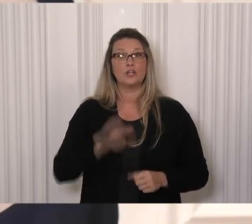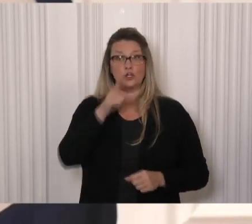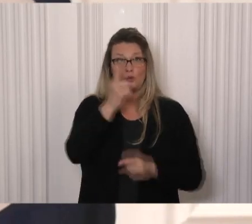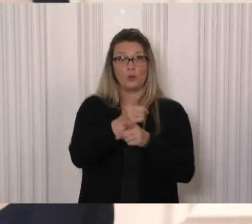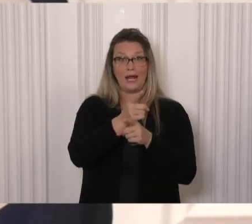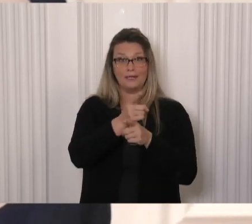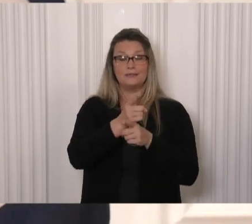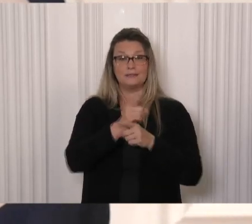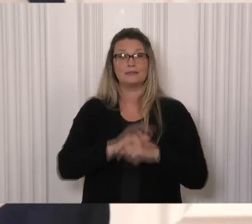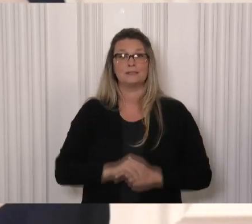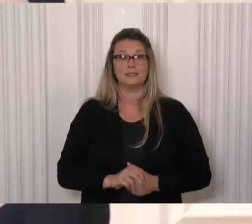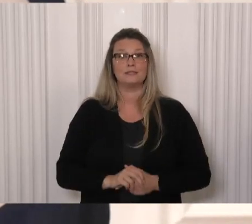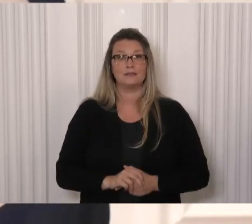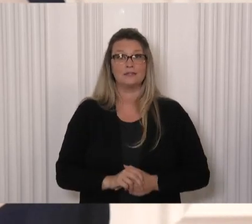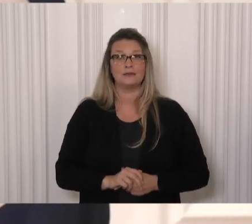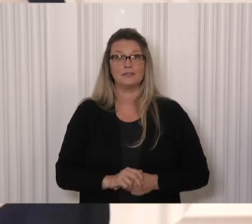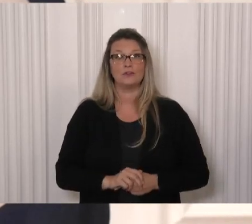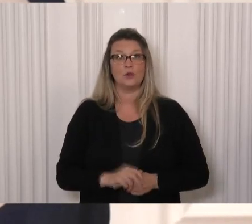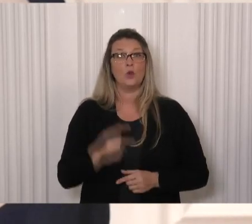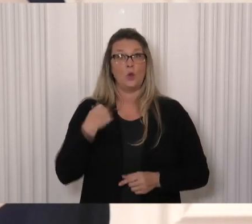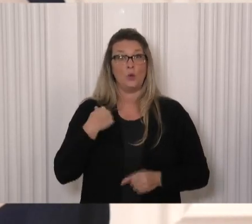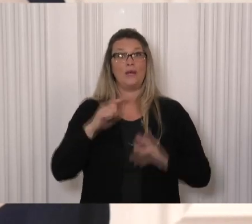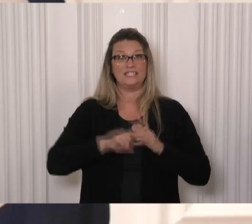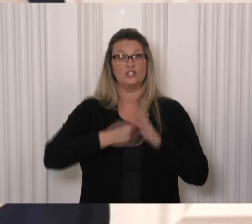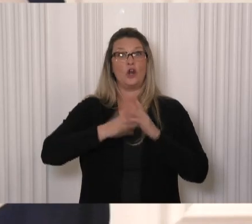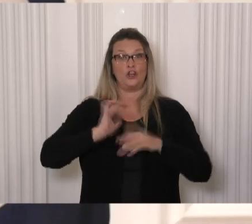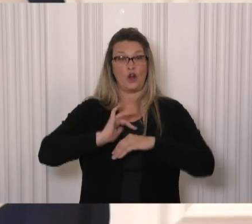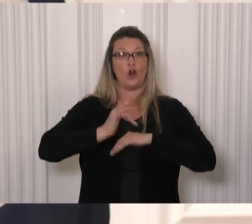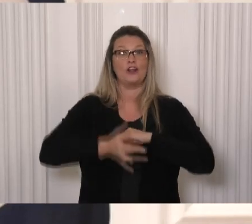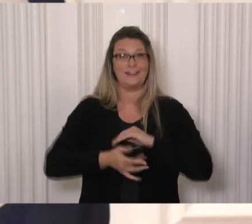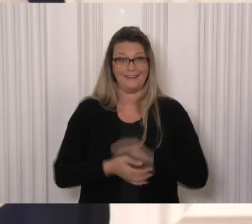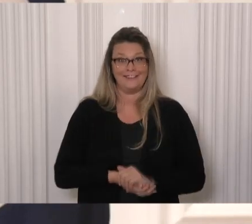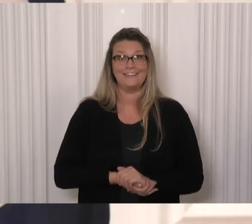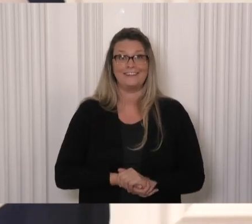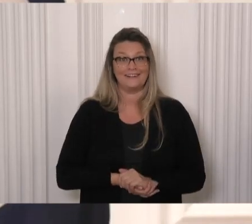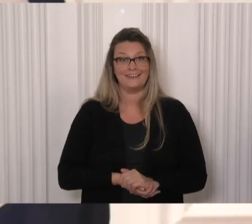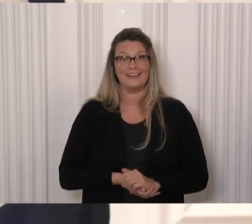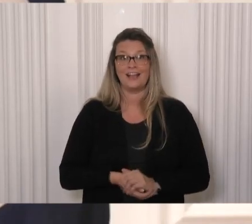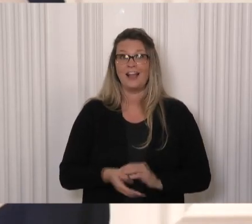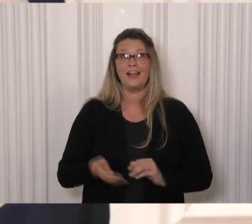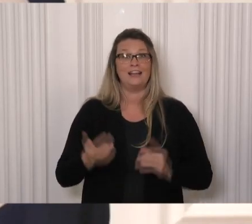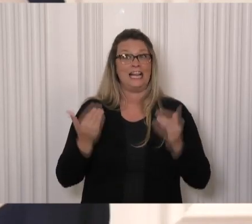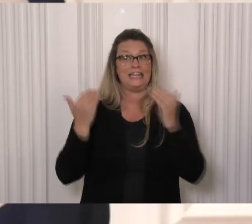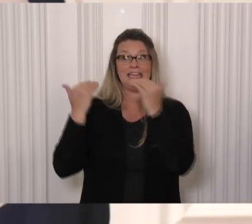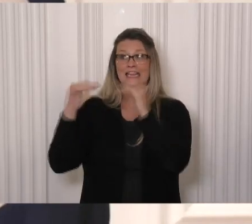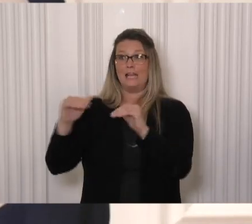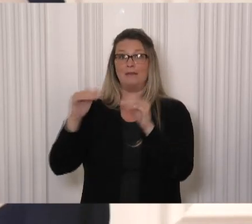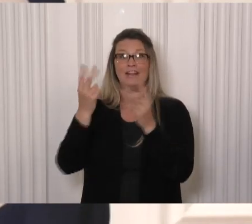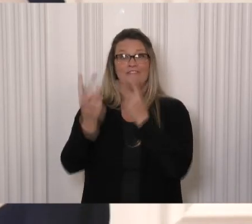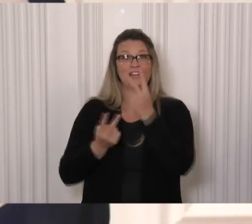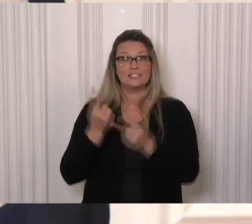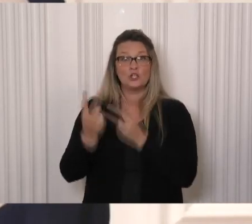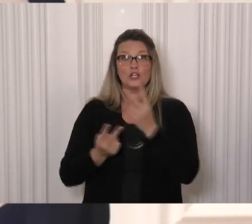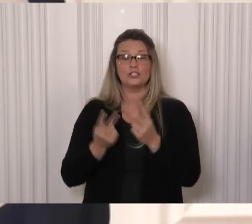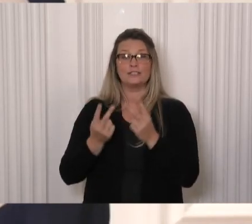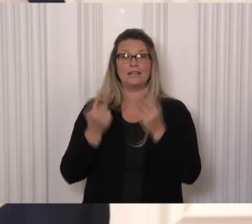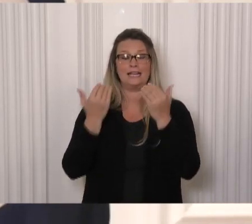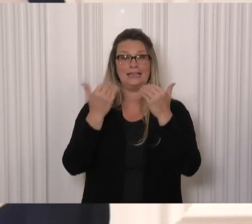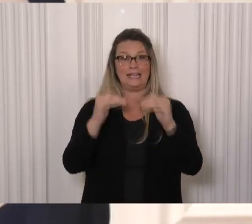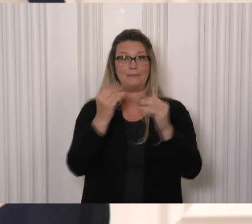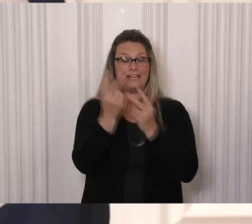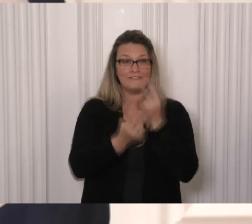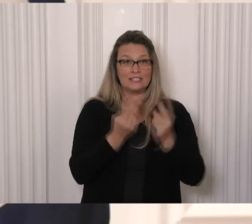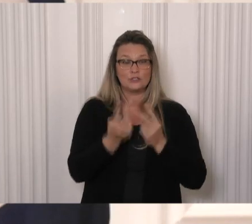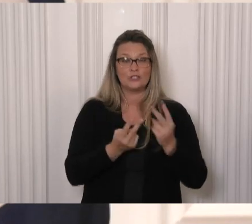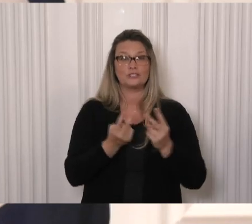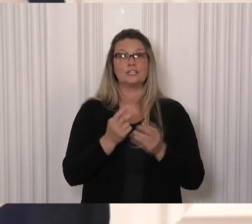right. We went early on limiting or eliminating